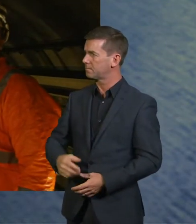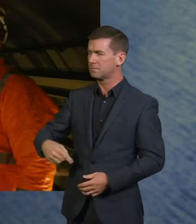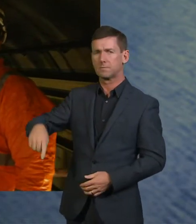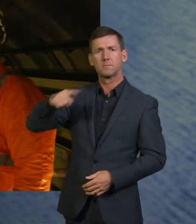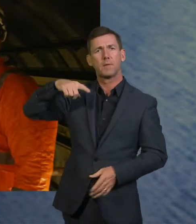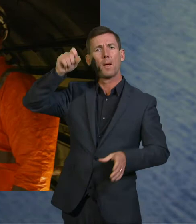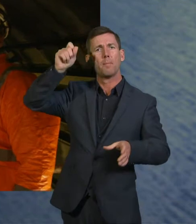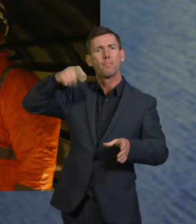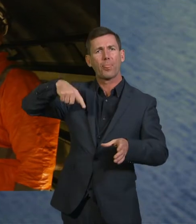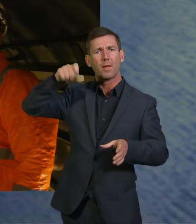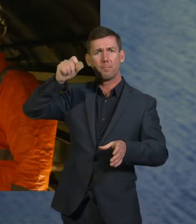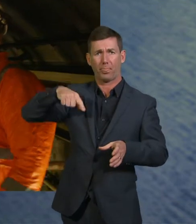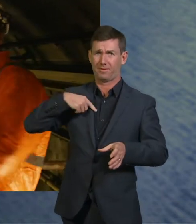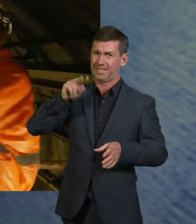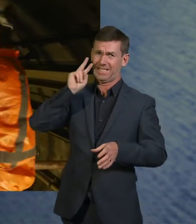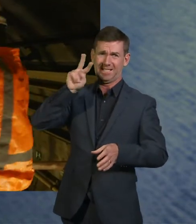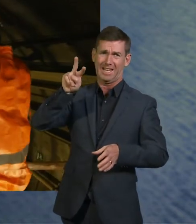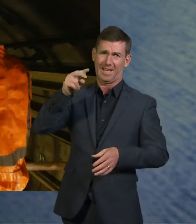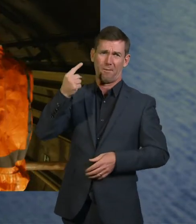through are easy to see.